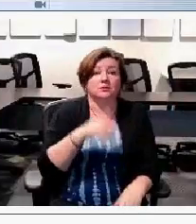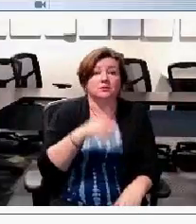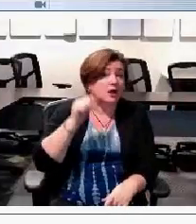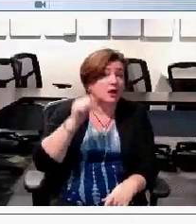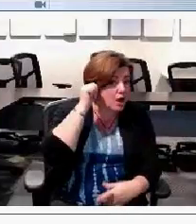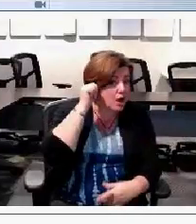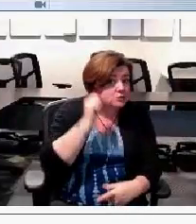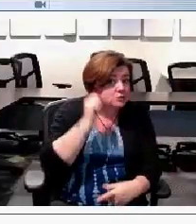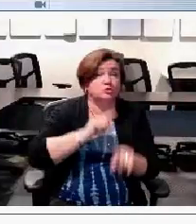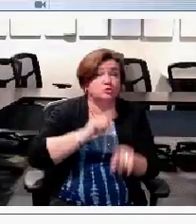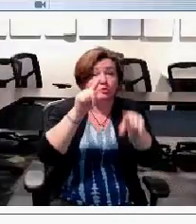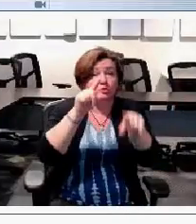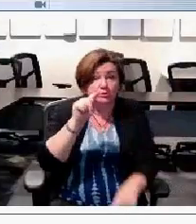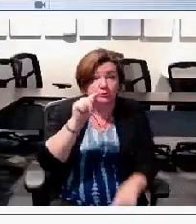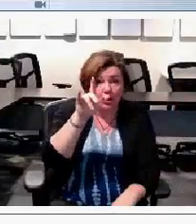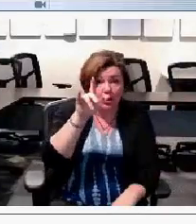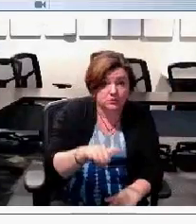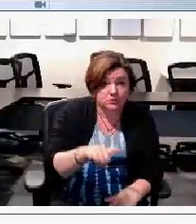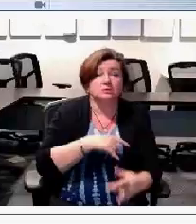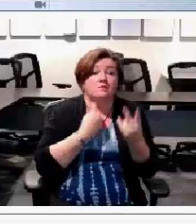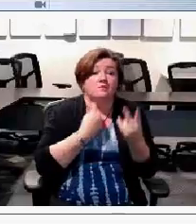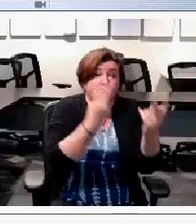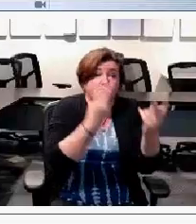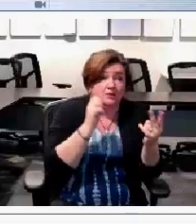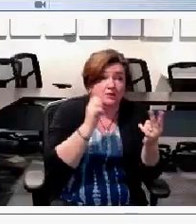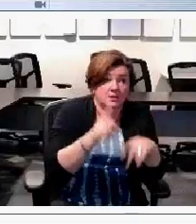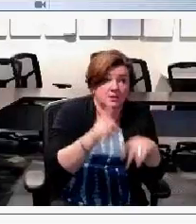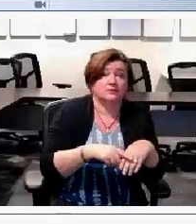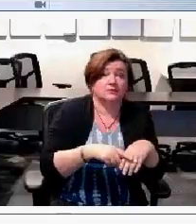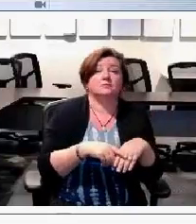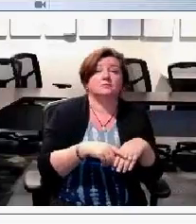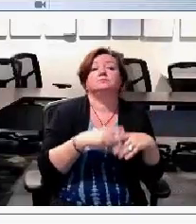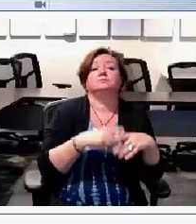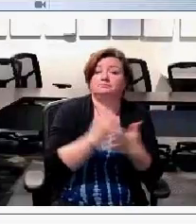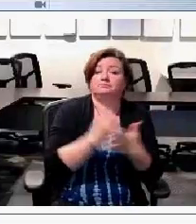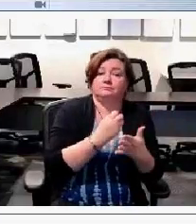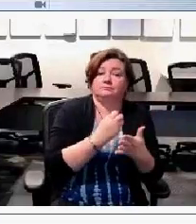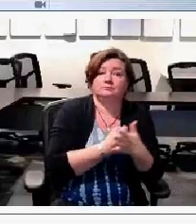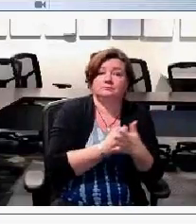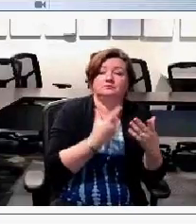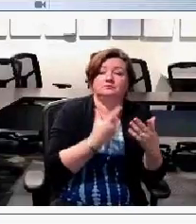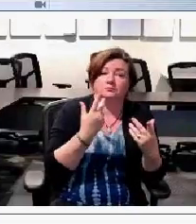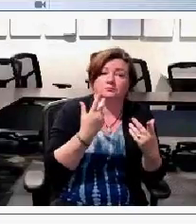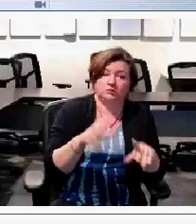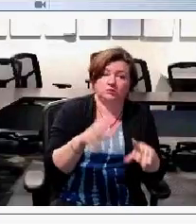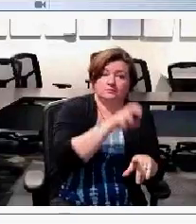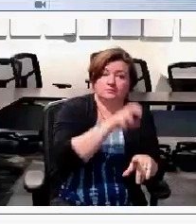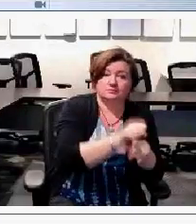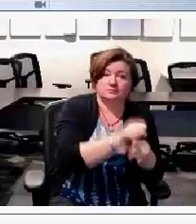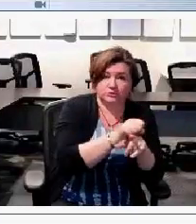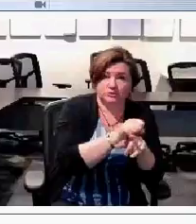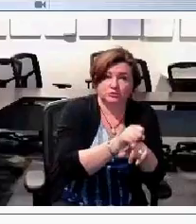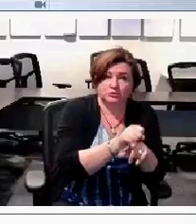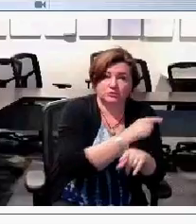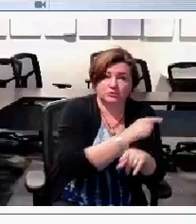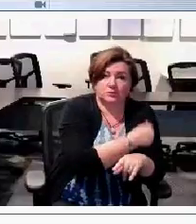or going to the Stollery or just a visit to Edmonton, we always try to book visits to the Glenrose at